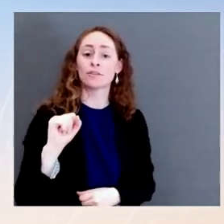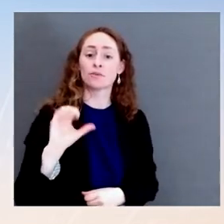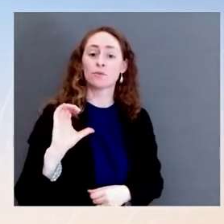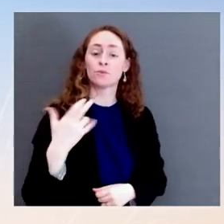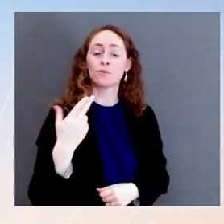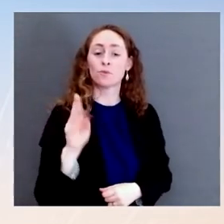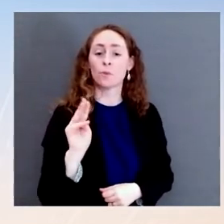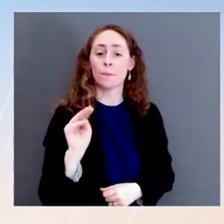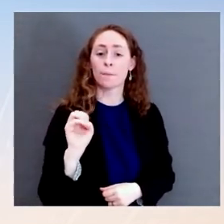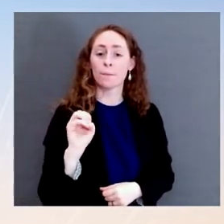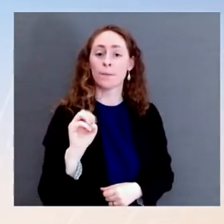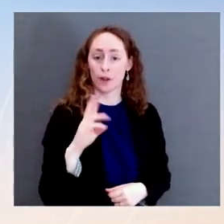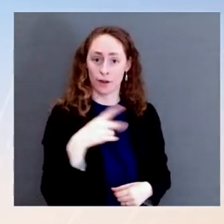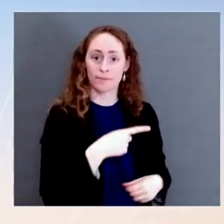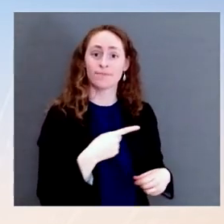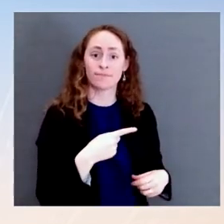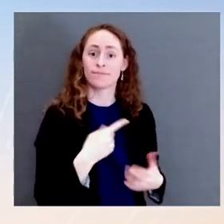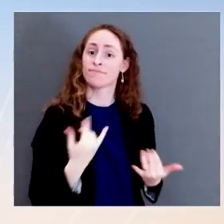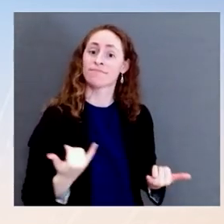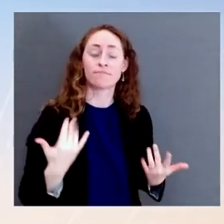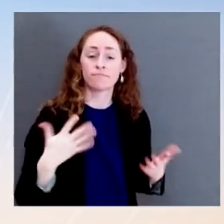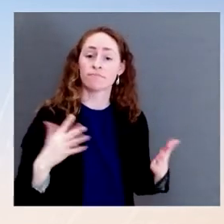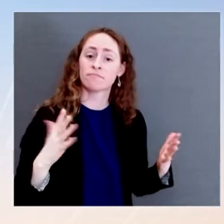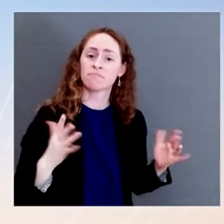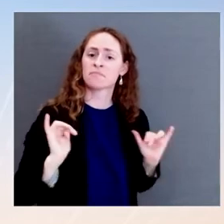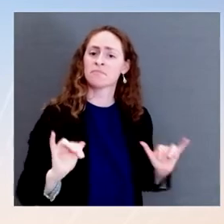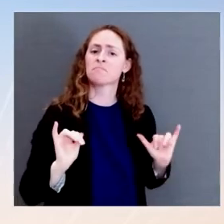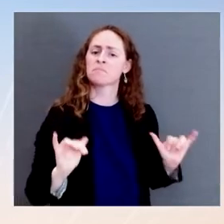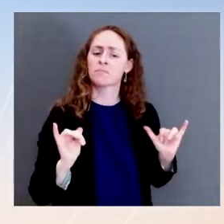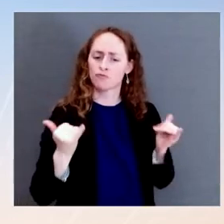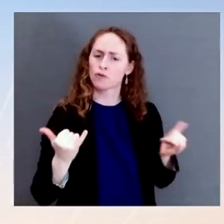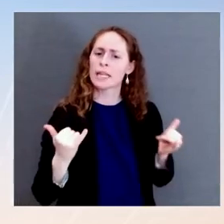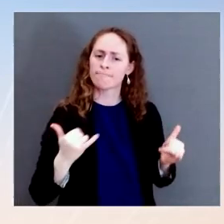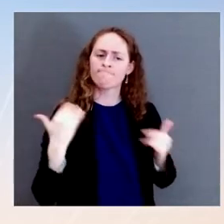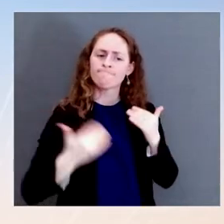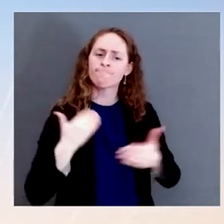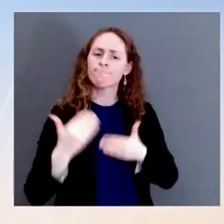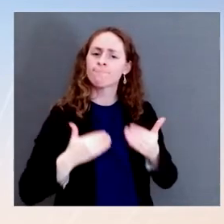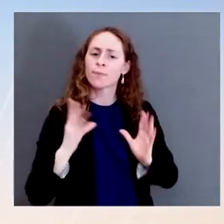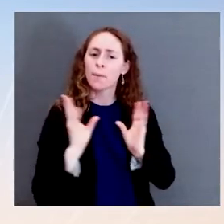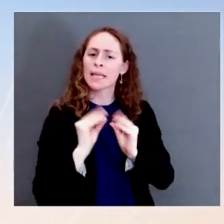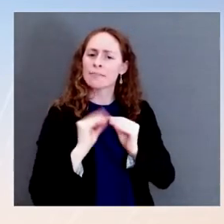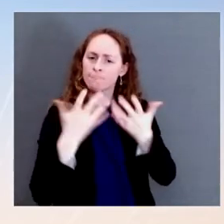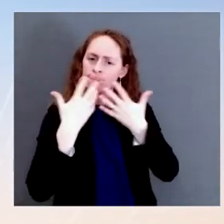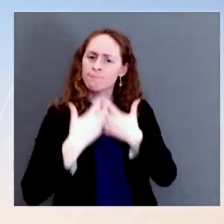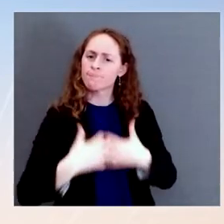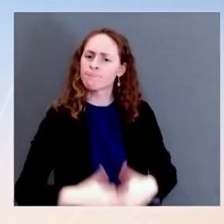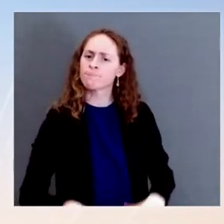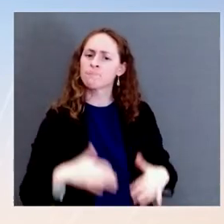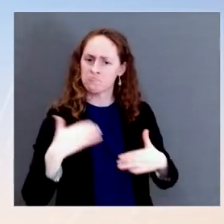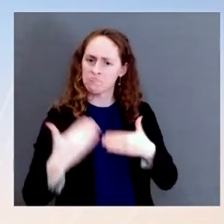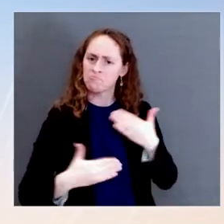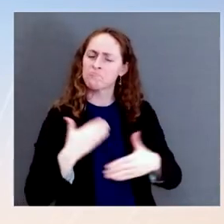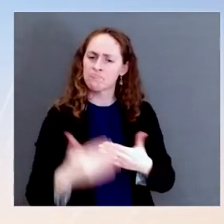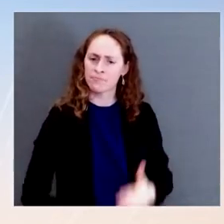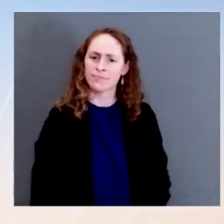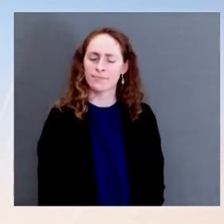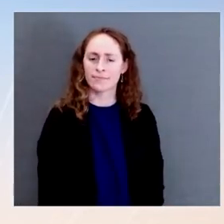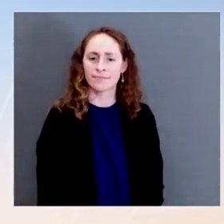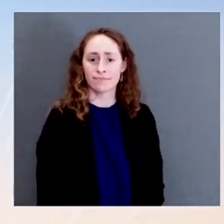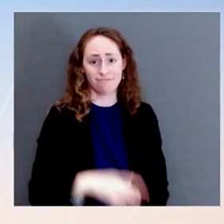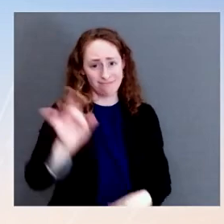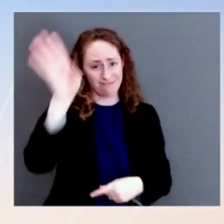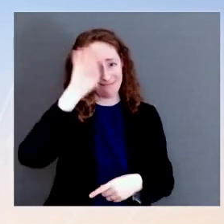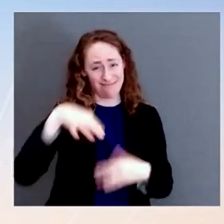that I'm sure you of all people appreciate, Phil, all of the work happening behind the scenes. Obviously, we're engaged in that, but we certainly support